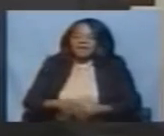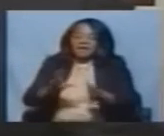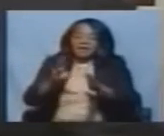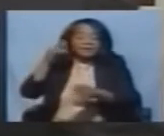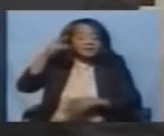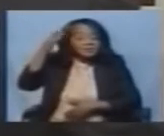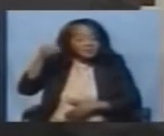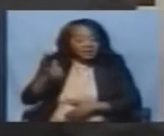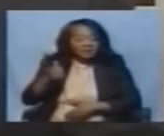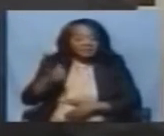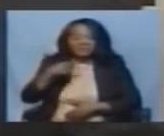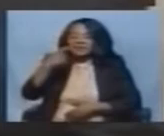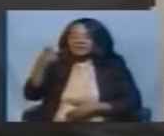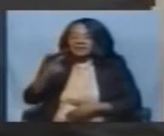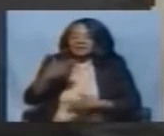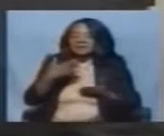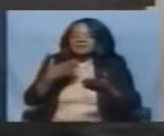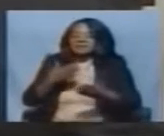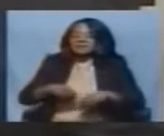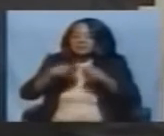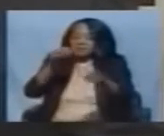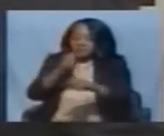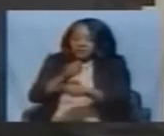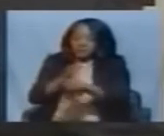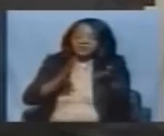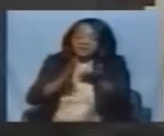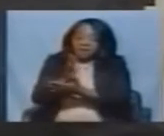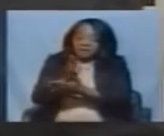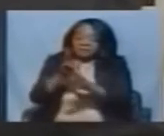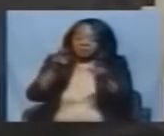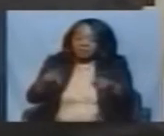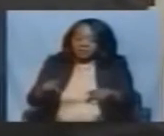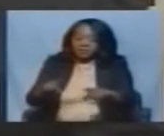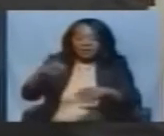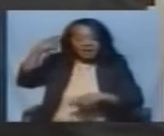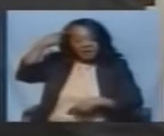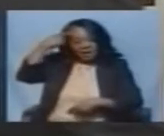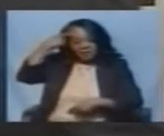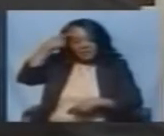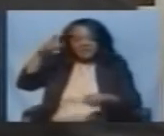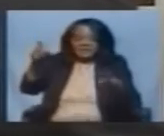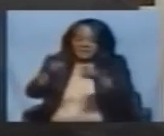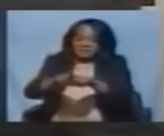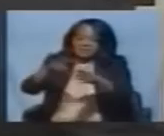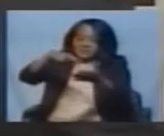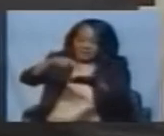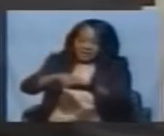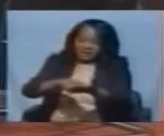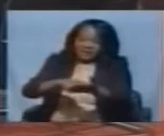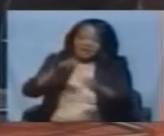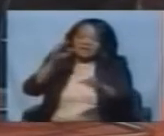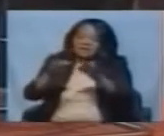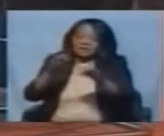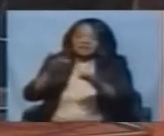people. Okay. That's why I'm trying to tell you that government, you know, stands to gain, and private companies trying to gain if they employ the right